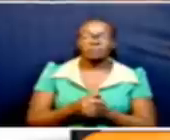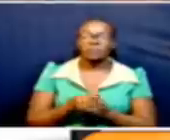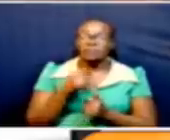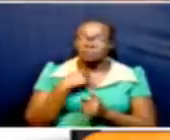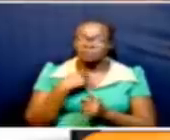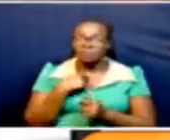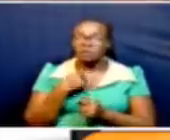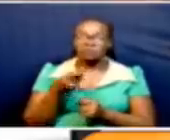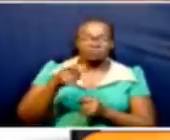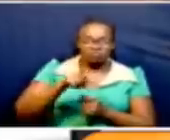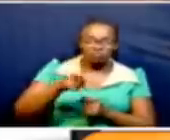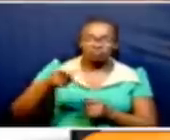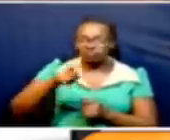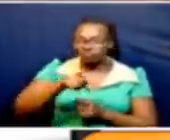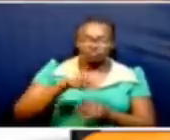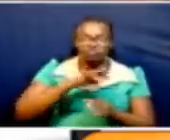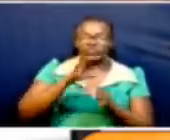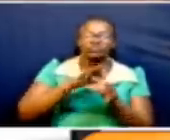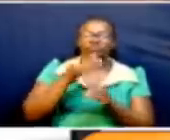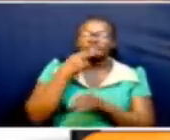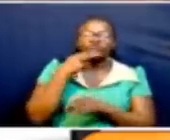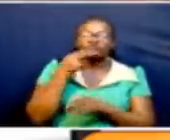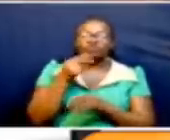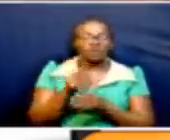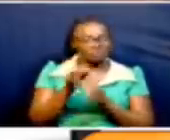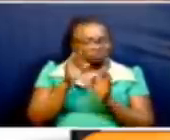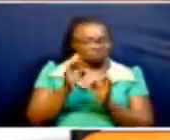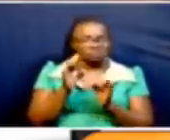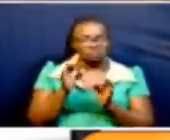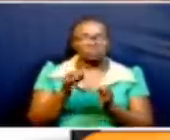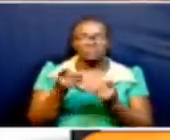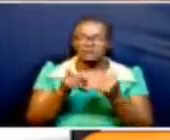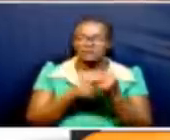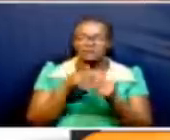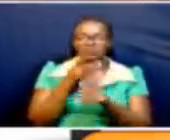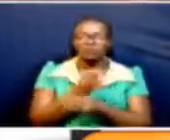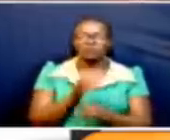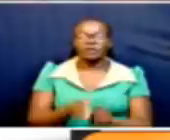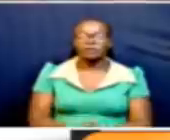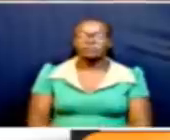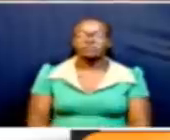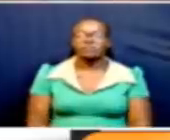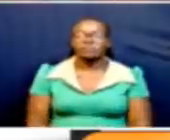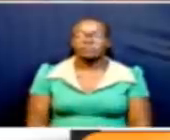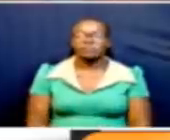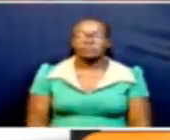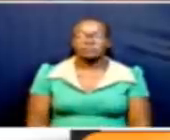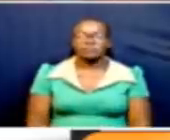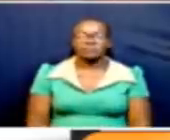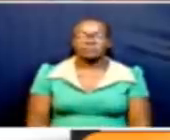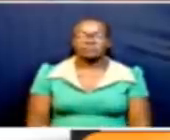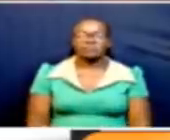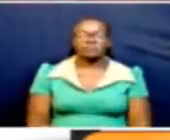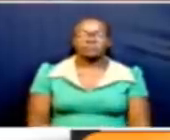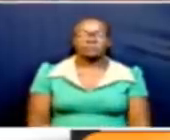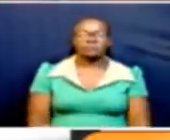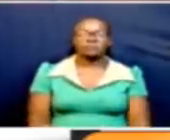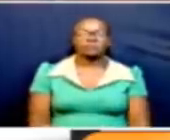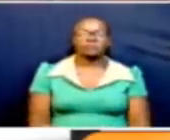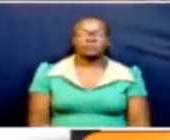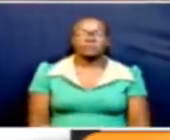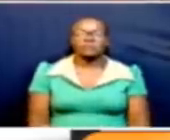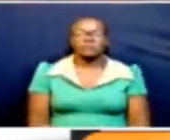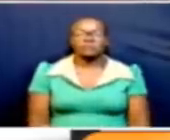Nakunywa. Do you think mercury is a joke, Jeff? No, and it's expensive, by the way. It's expensive. Yes. And people are talking